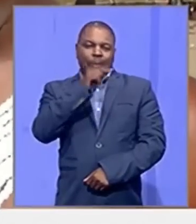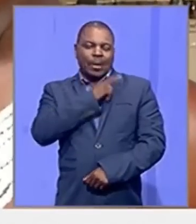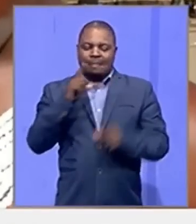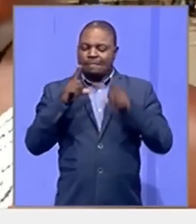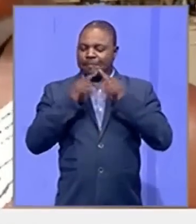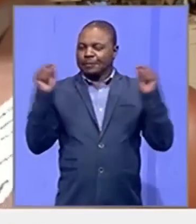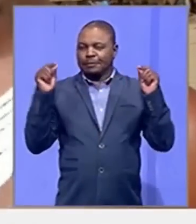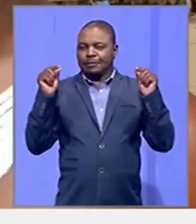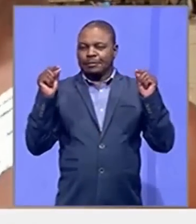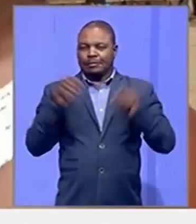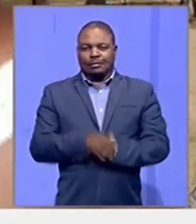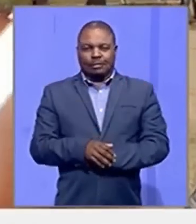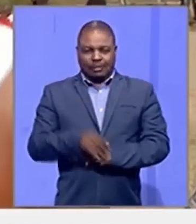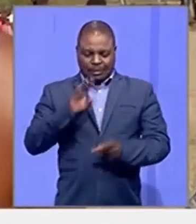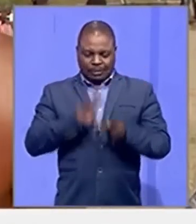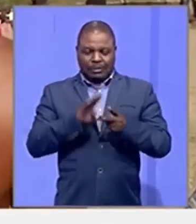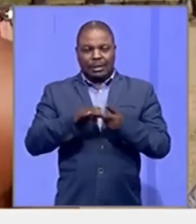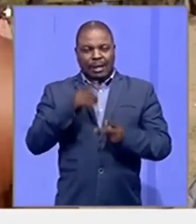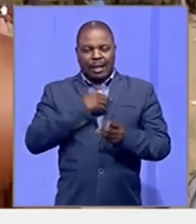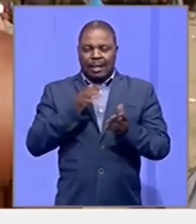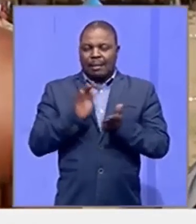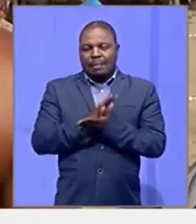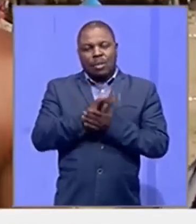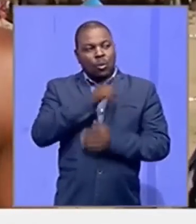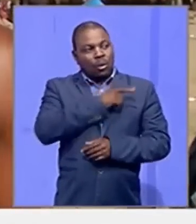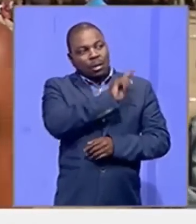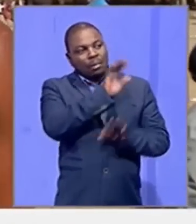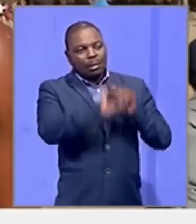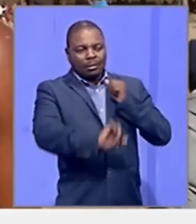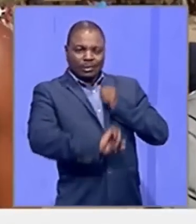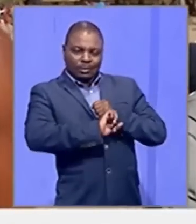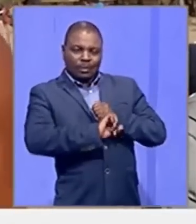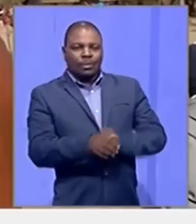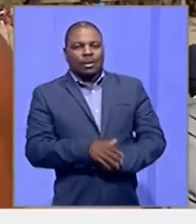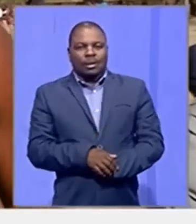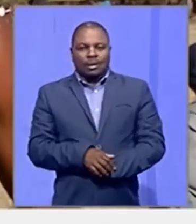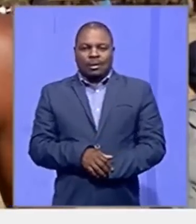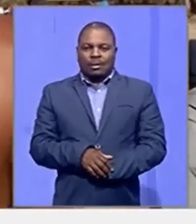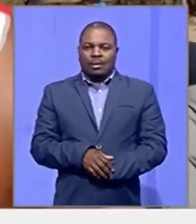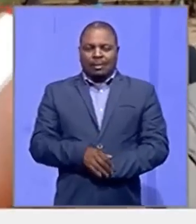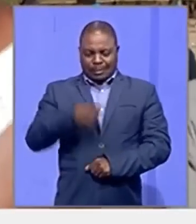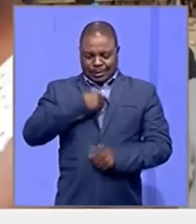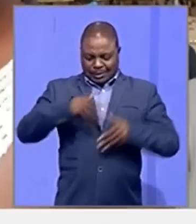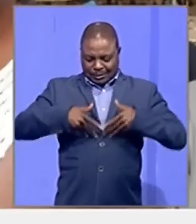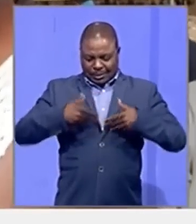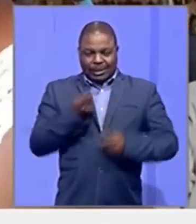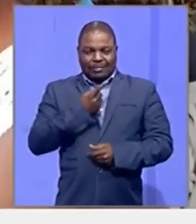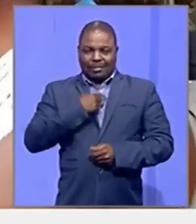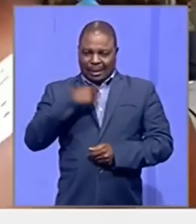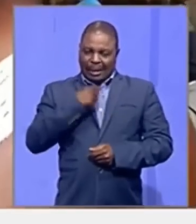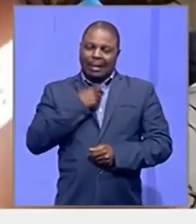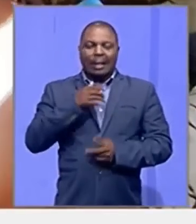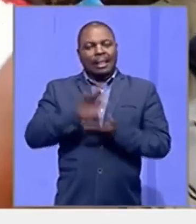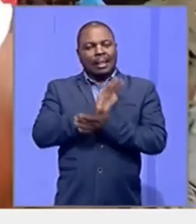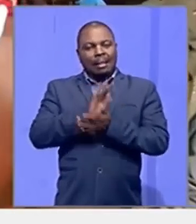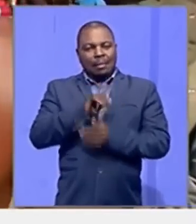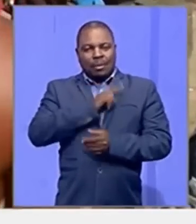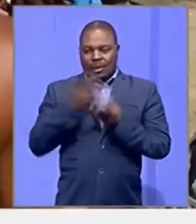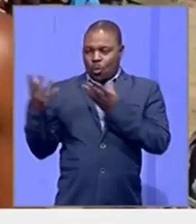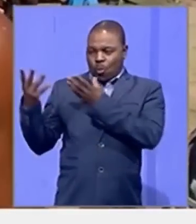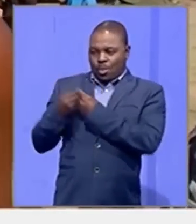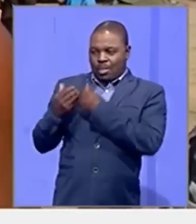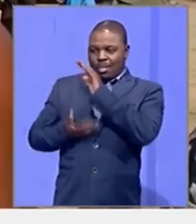feditse ka mo re thabela le batho ba re supportileng and ka dithabela le bona le ba ke botseng le